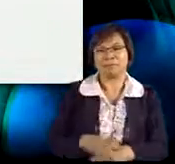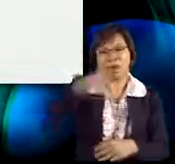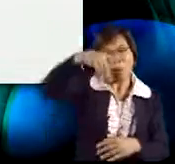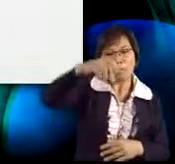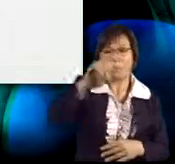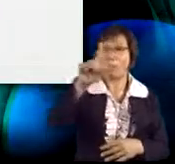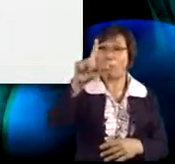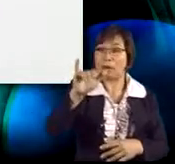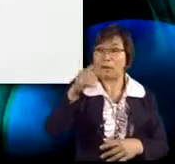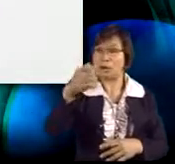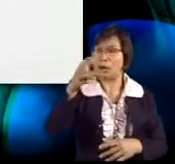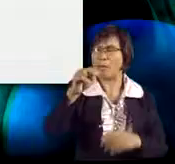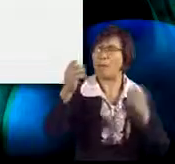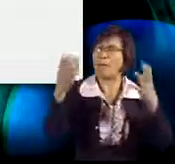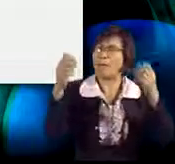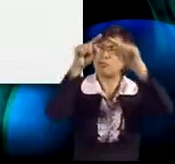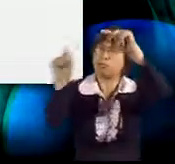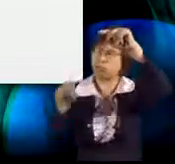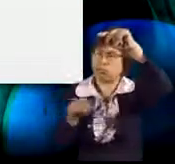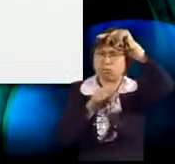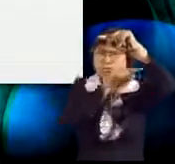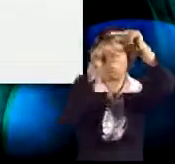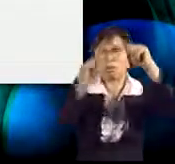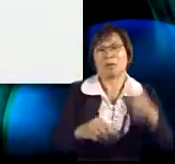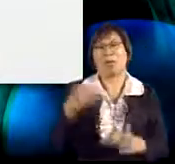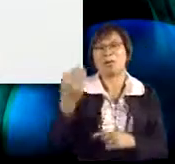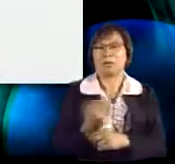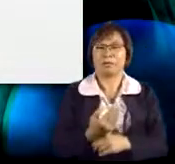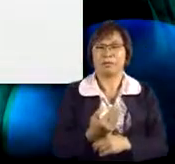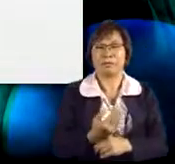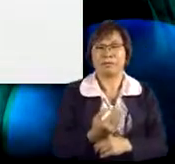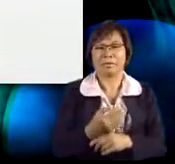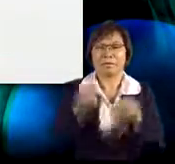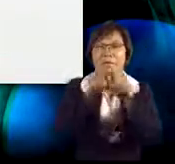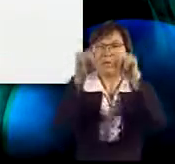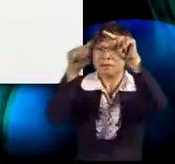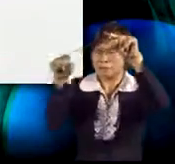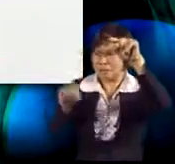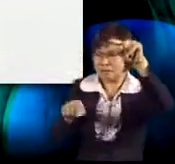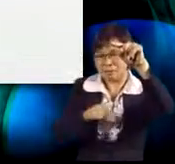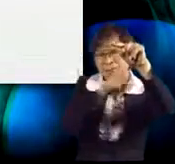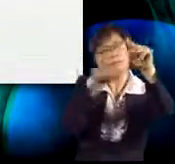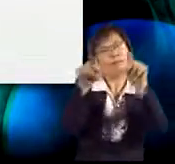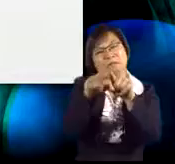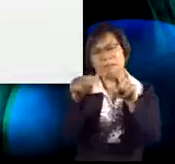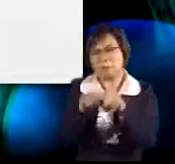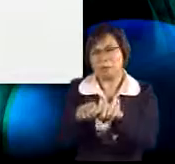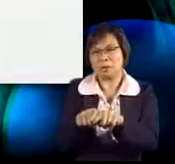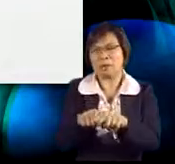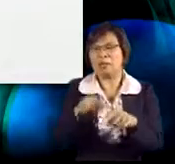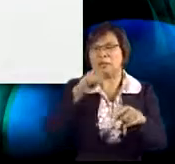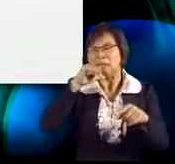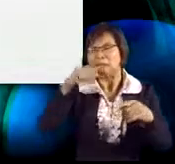Polygons are shapes with many straight sides. Regular polygons have equal angles and sides of equal length.